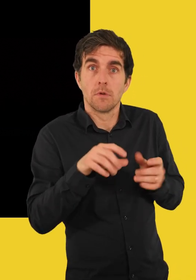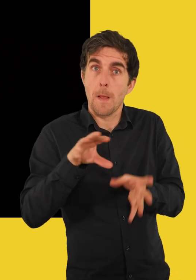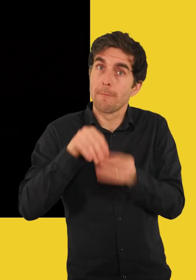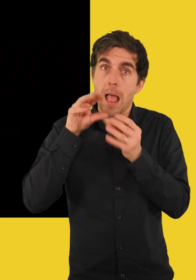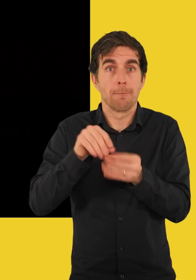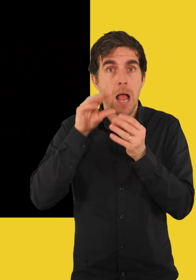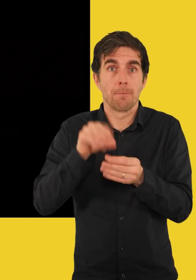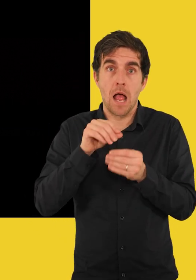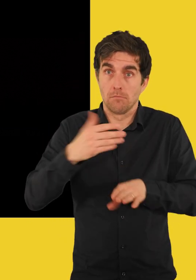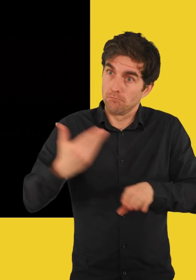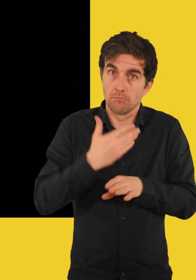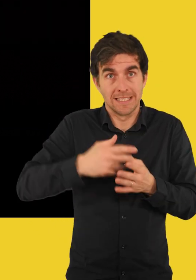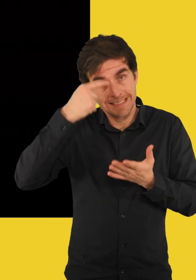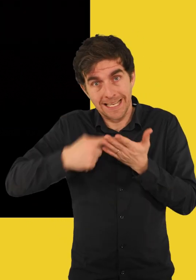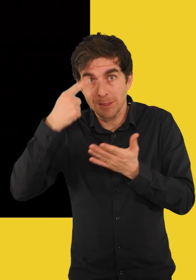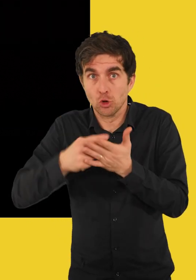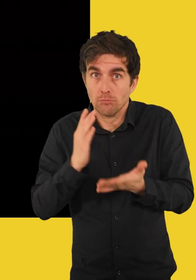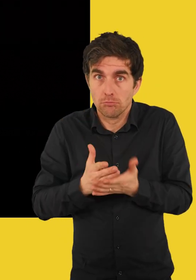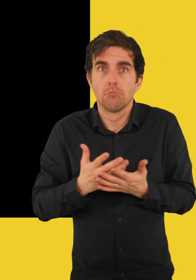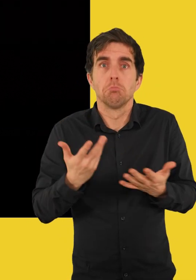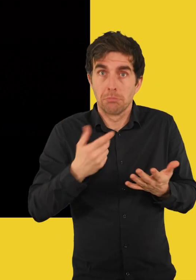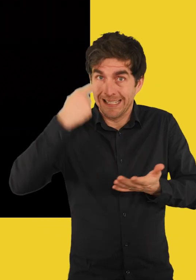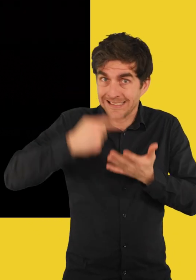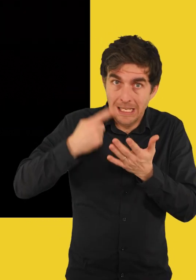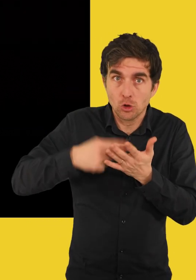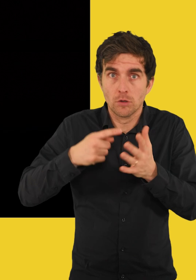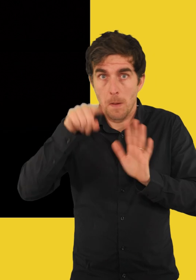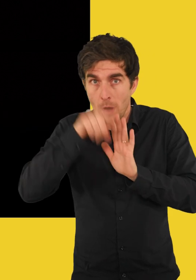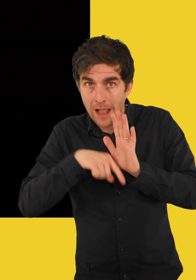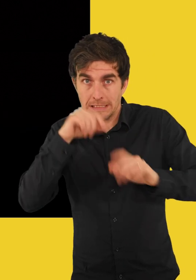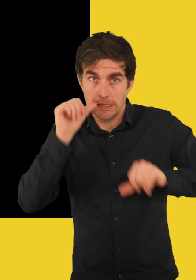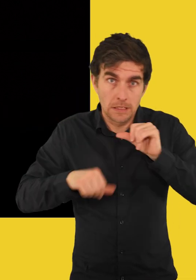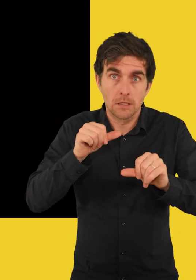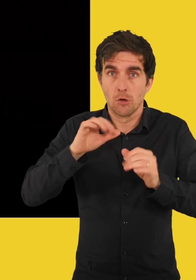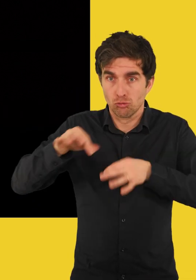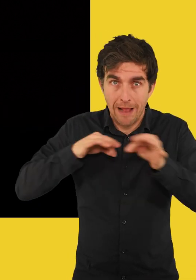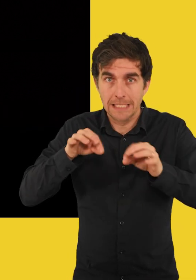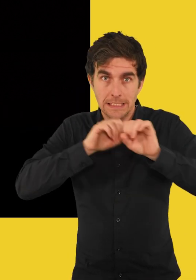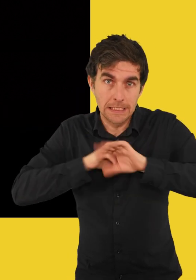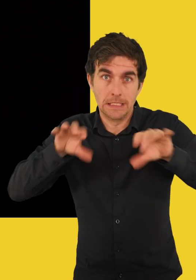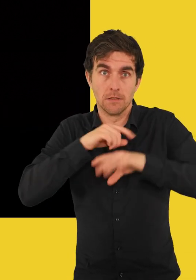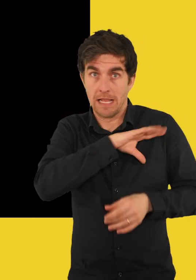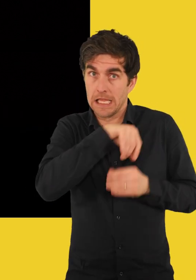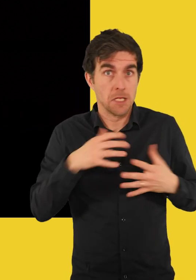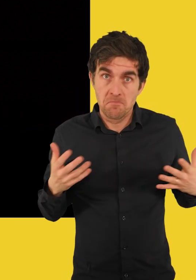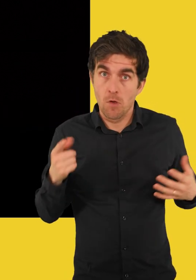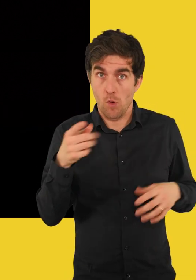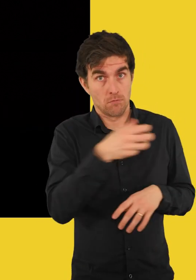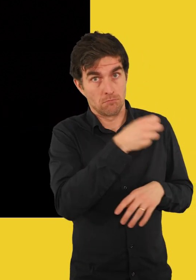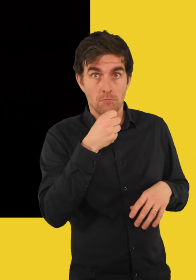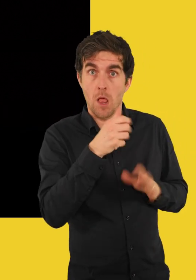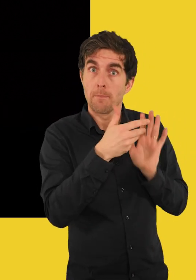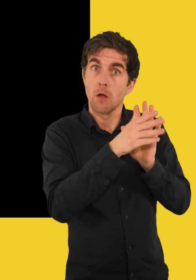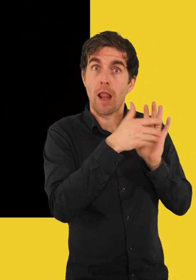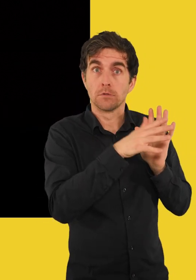of decision-making power? Do they decide policy or strategy or where the money is distributed? Are you hiring marginalised